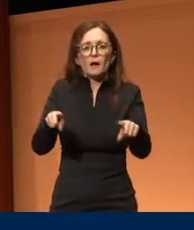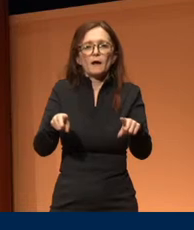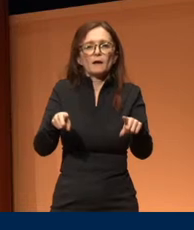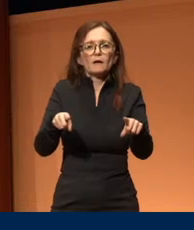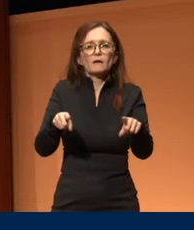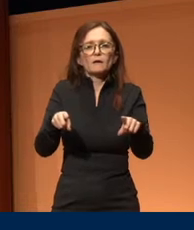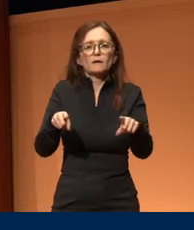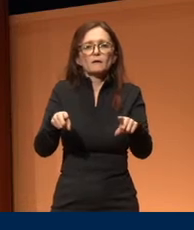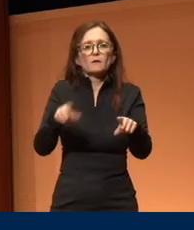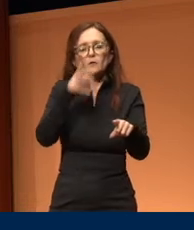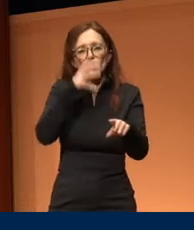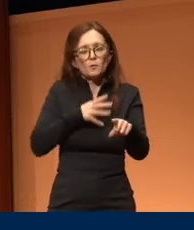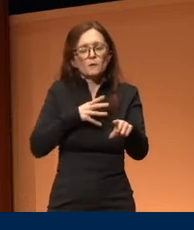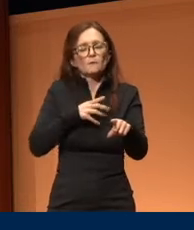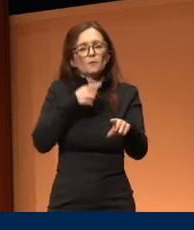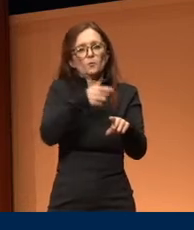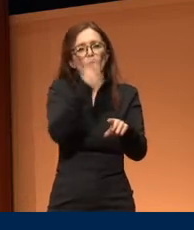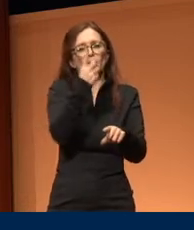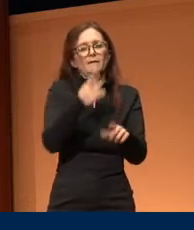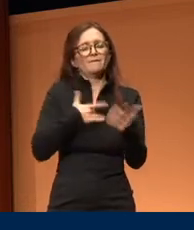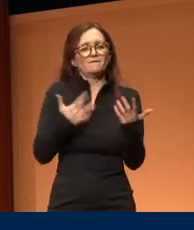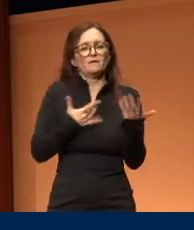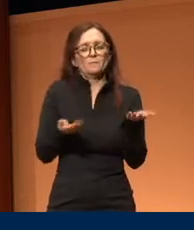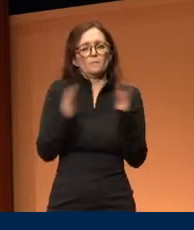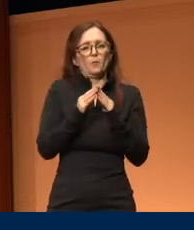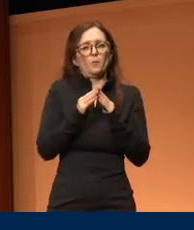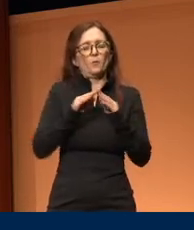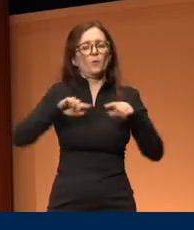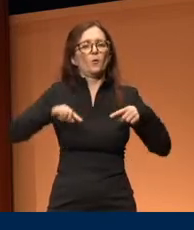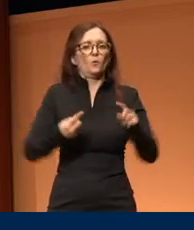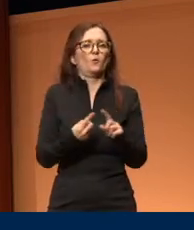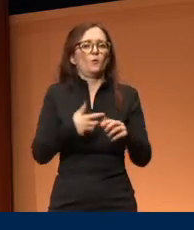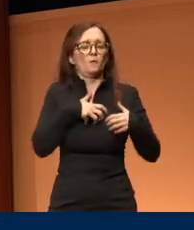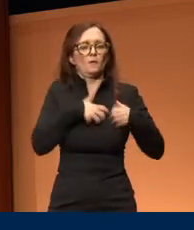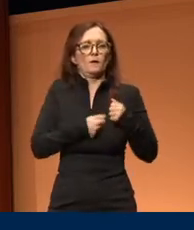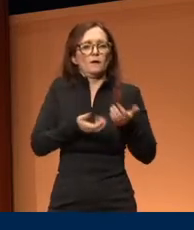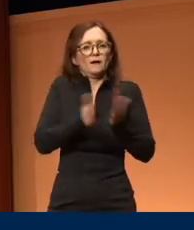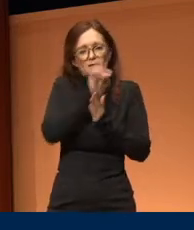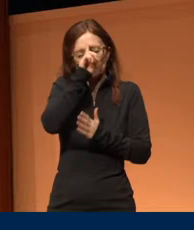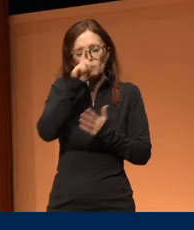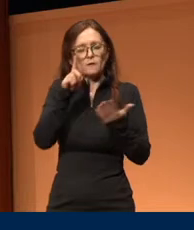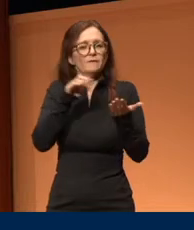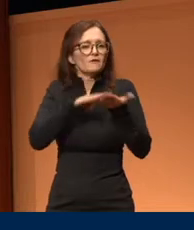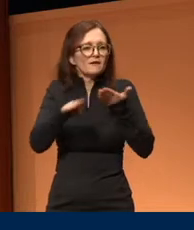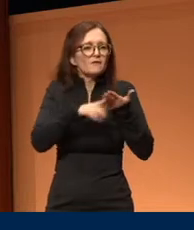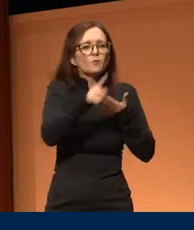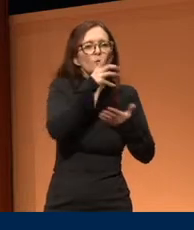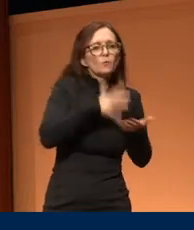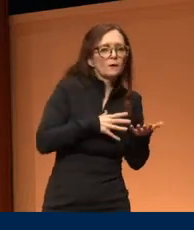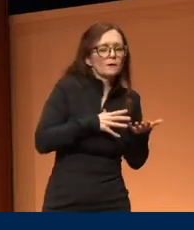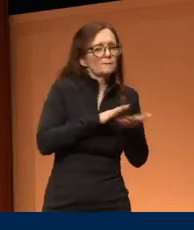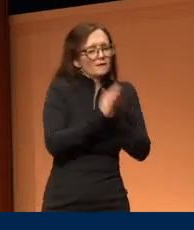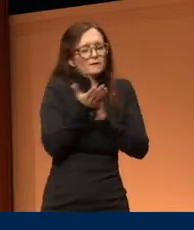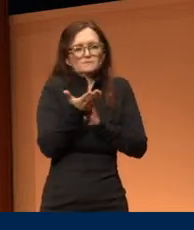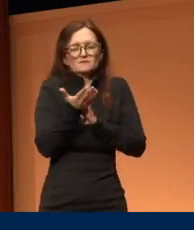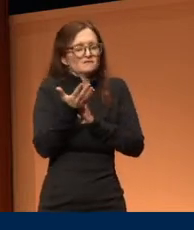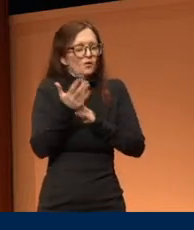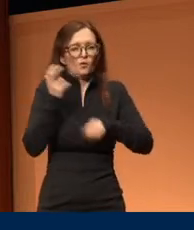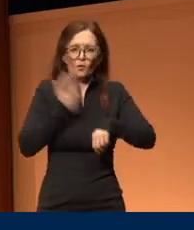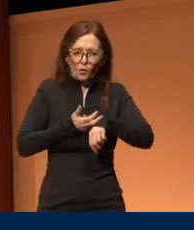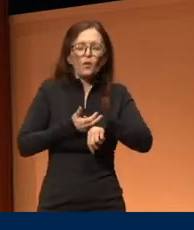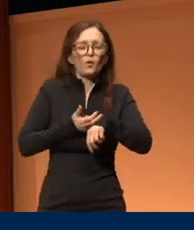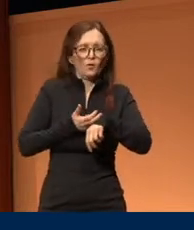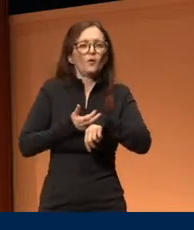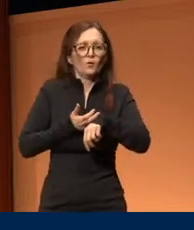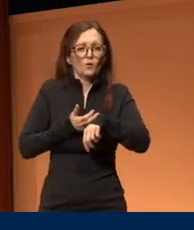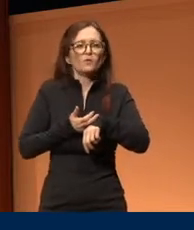who said that she had been hurt and hurtful, and she would ask for forgiveness, because it got really tense, you know? It got tense